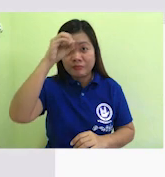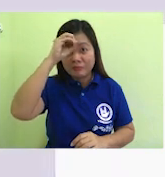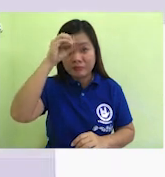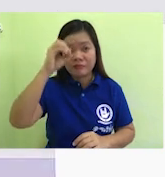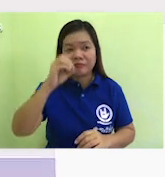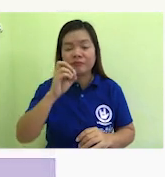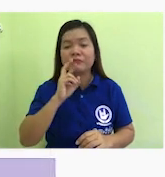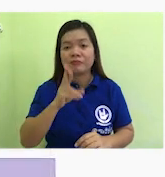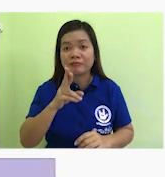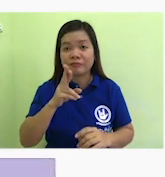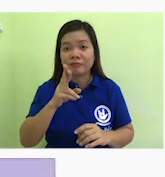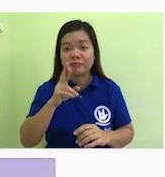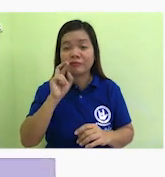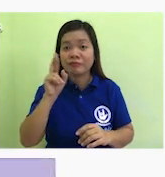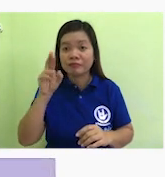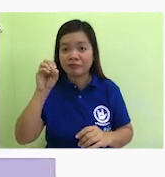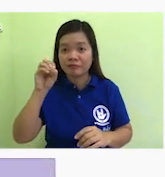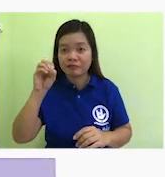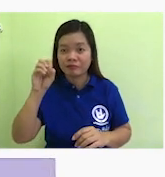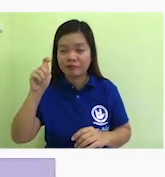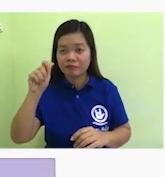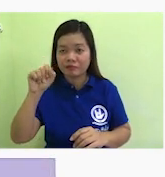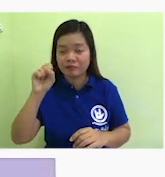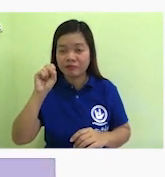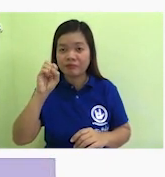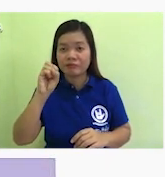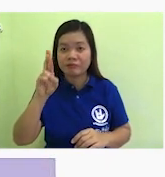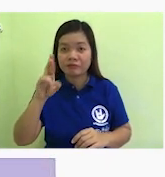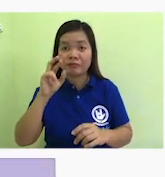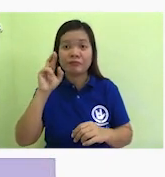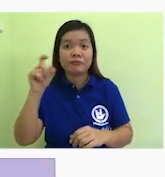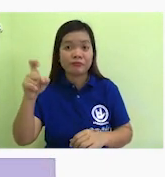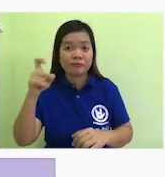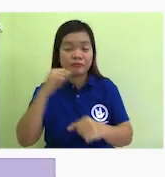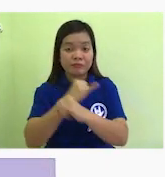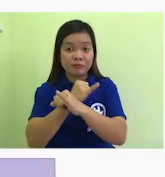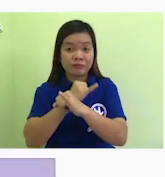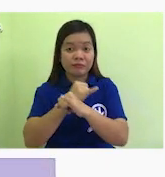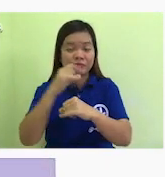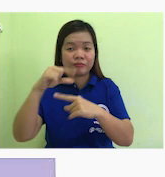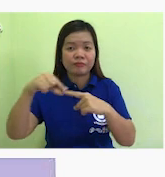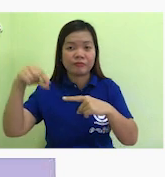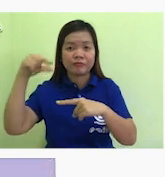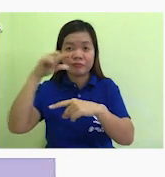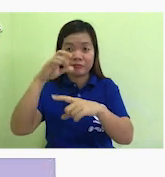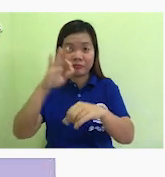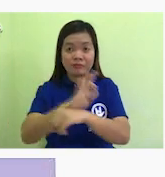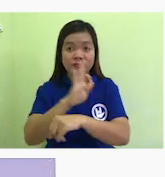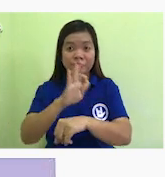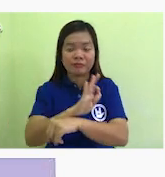Zeros are roots or x-intercepts of a quadratic function.